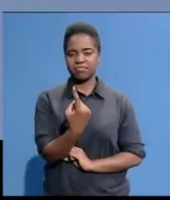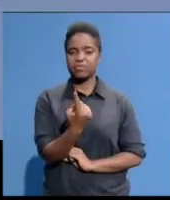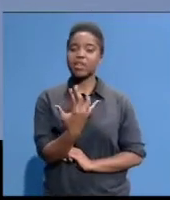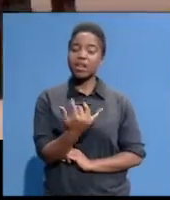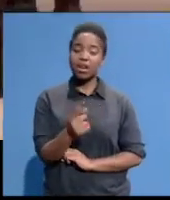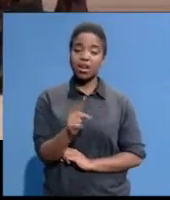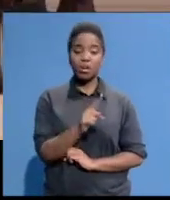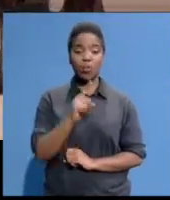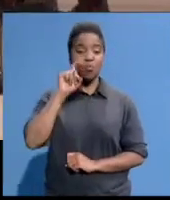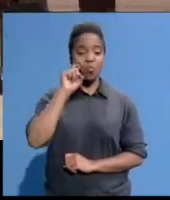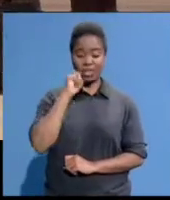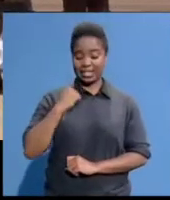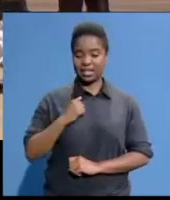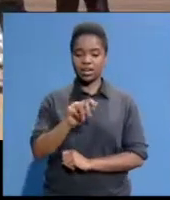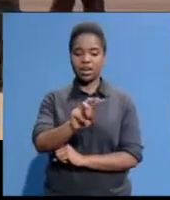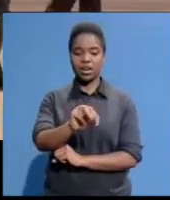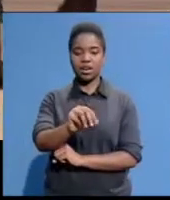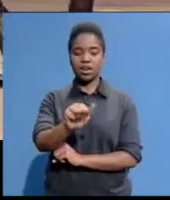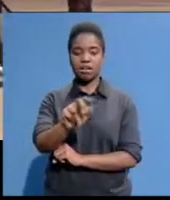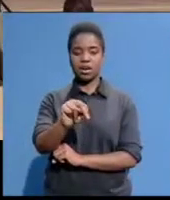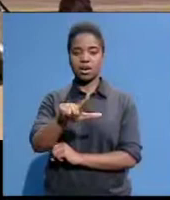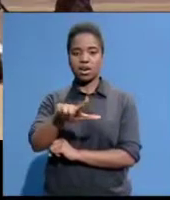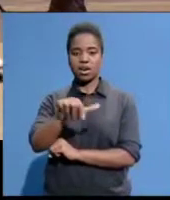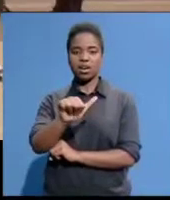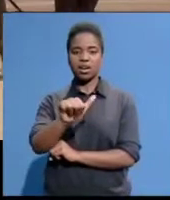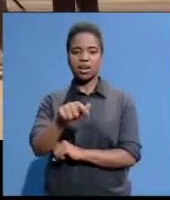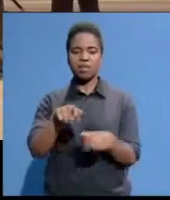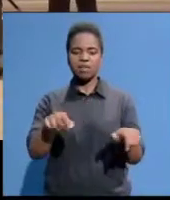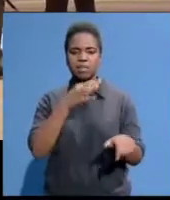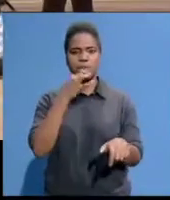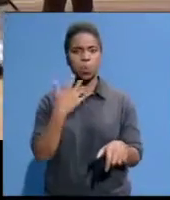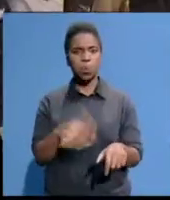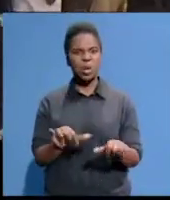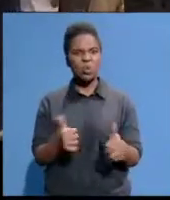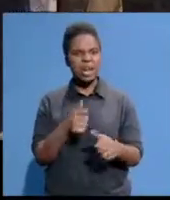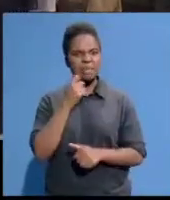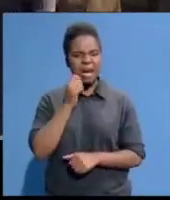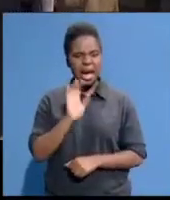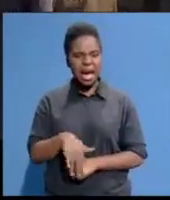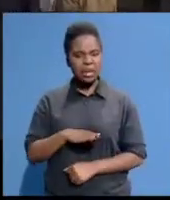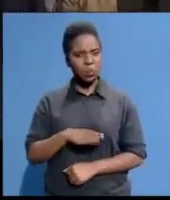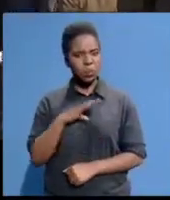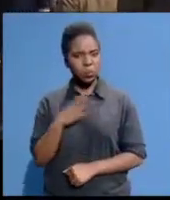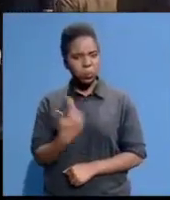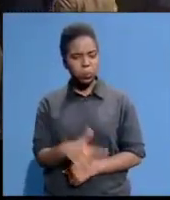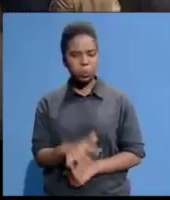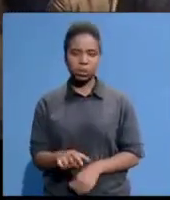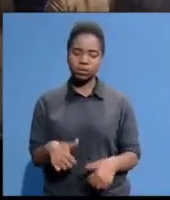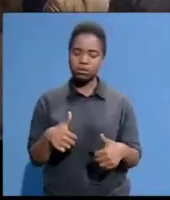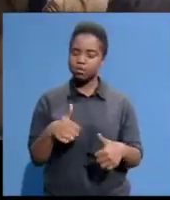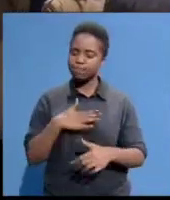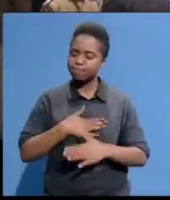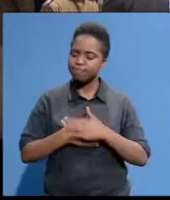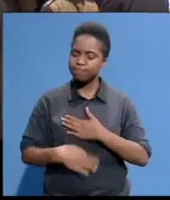Umandla, a lot of people speaking behind his back and saying, what a great man, showing so much courage, showing so much humility